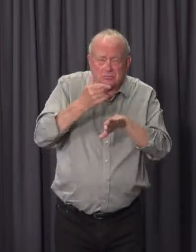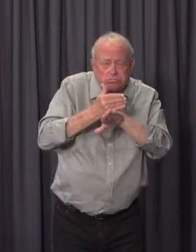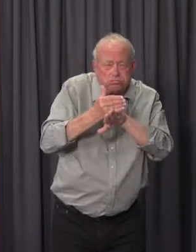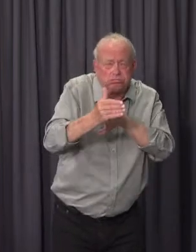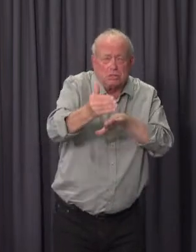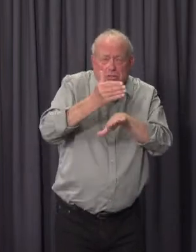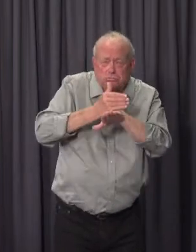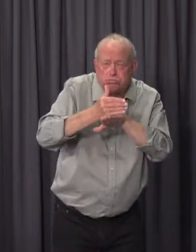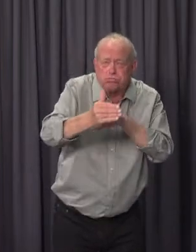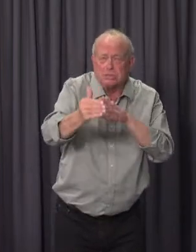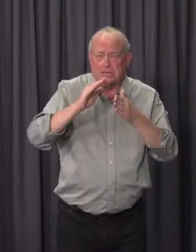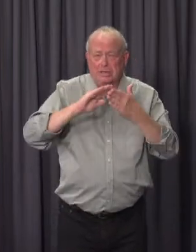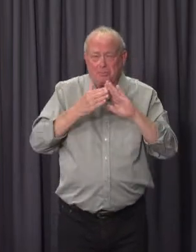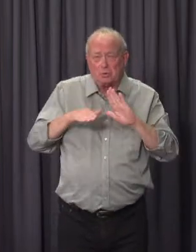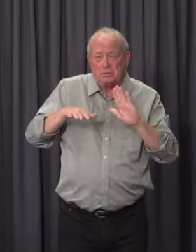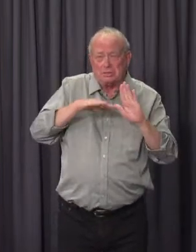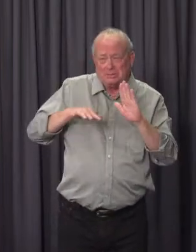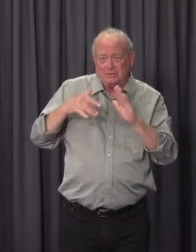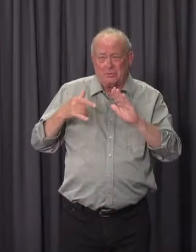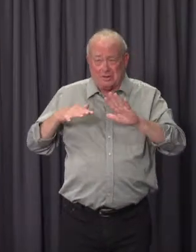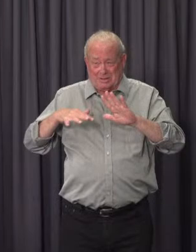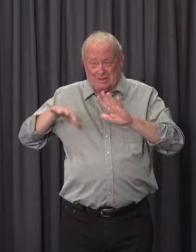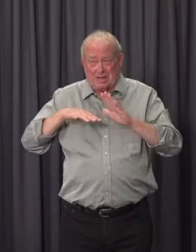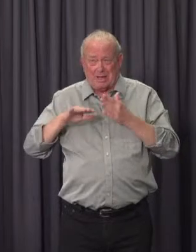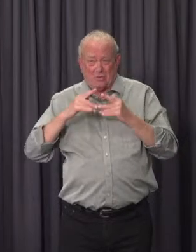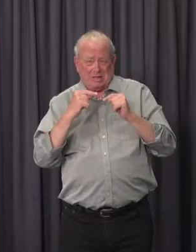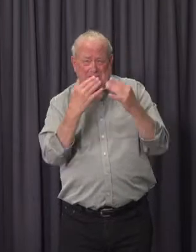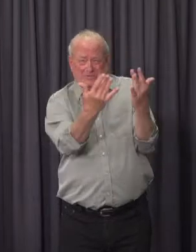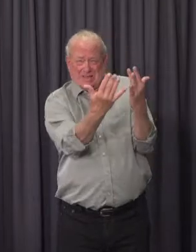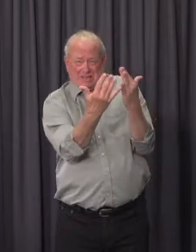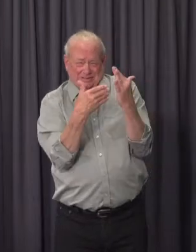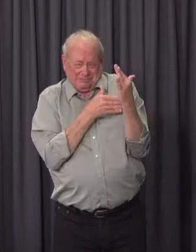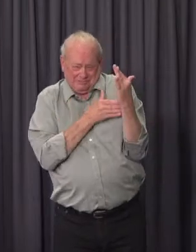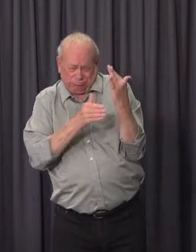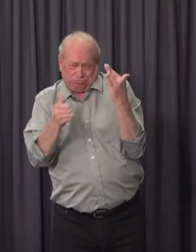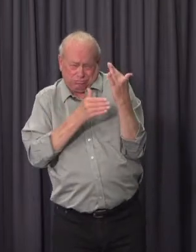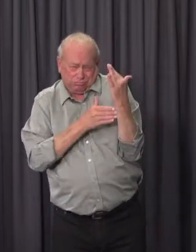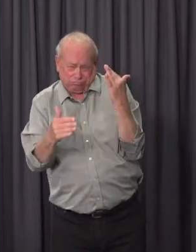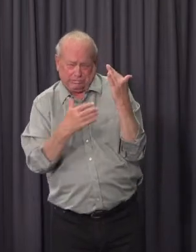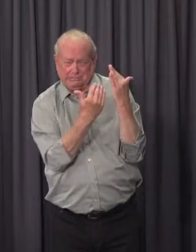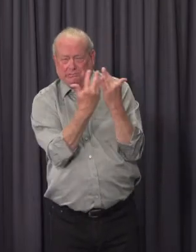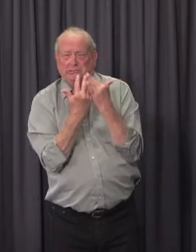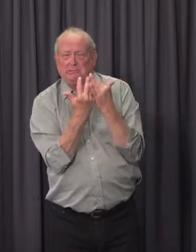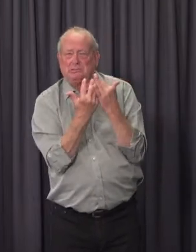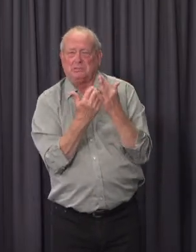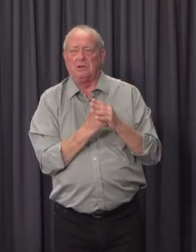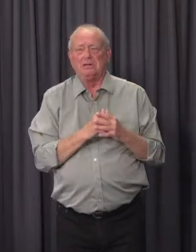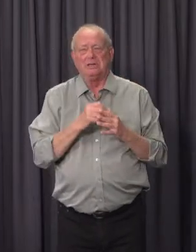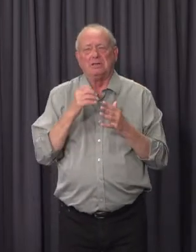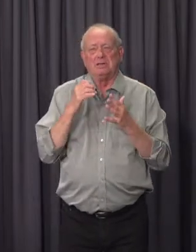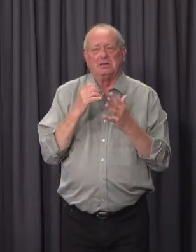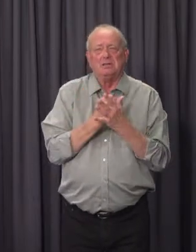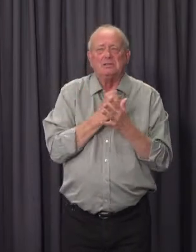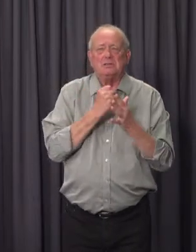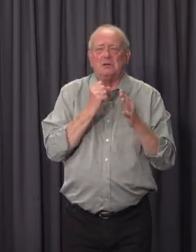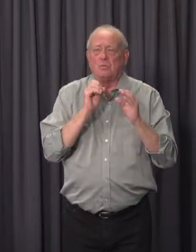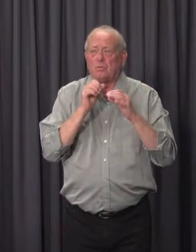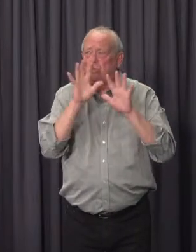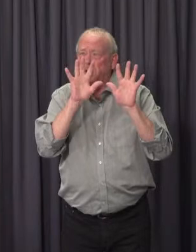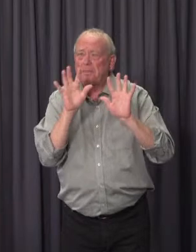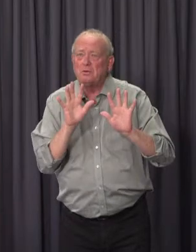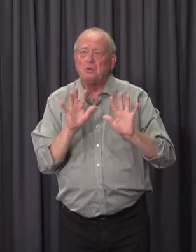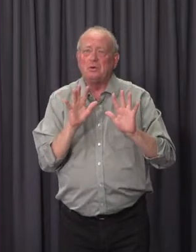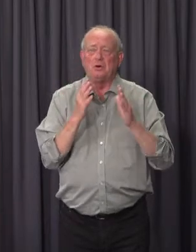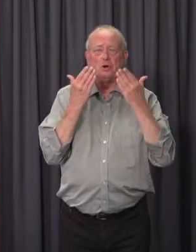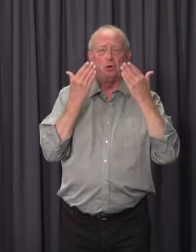inside the perimeter of wildfires. They're taking advantage of cooler, wetter conditions and more settled fire behavior to make progress